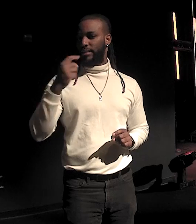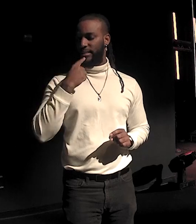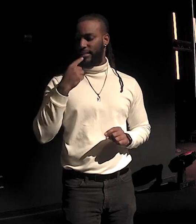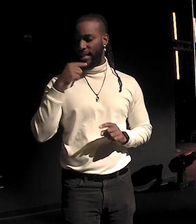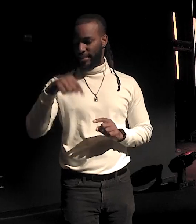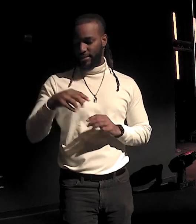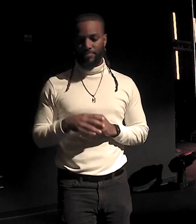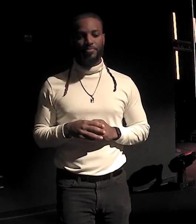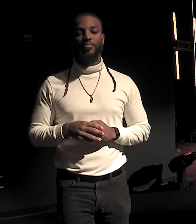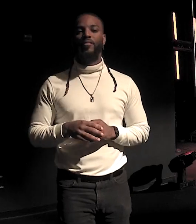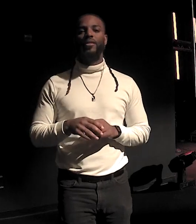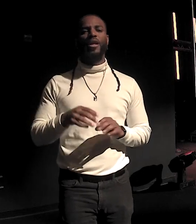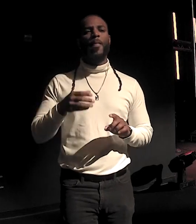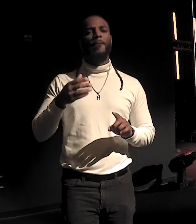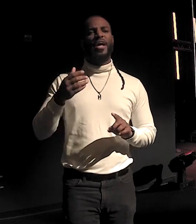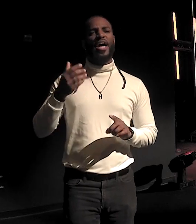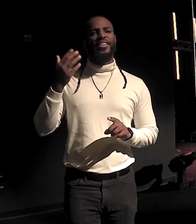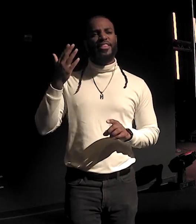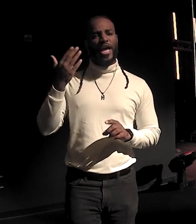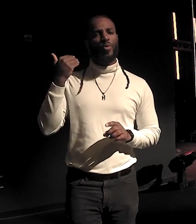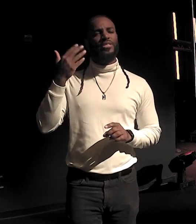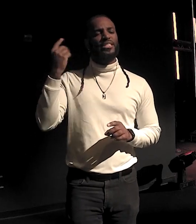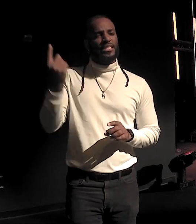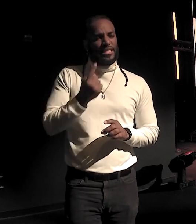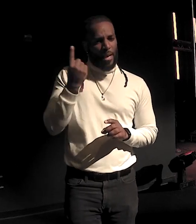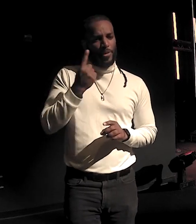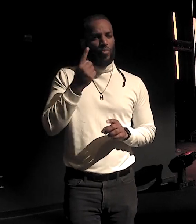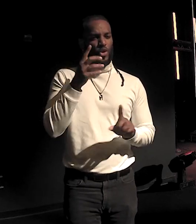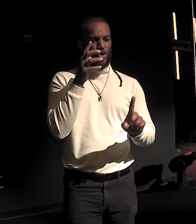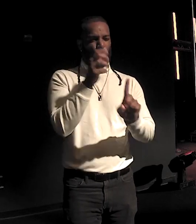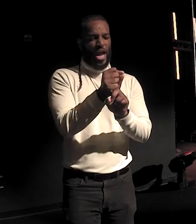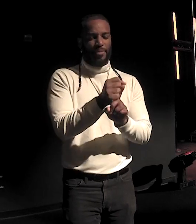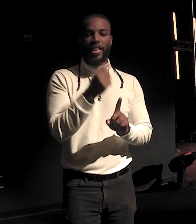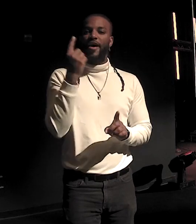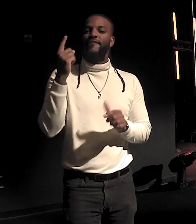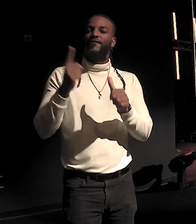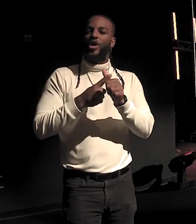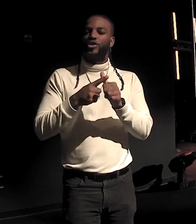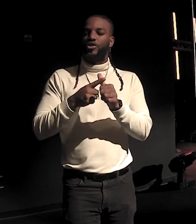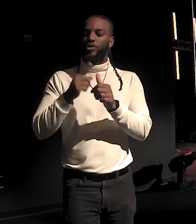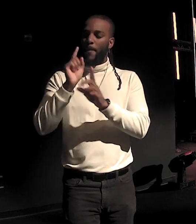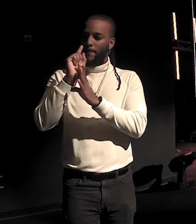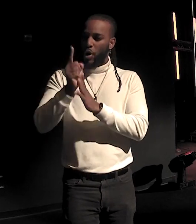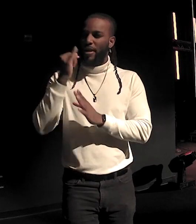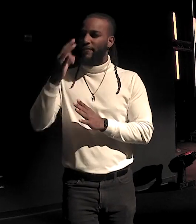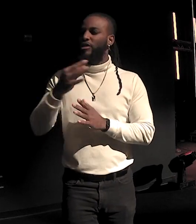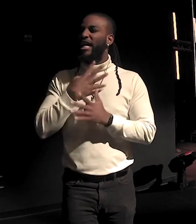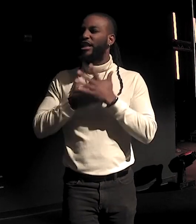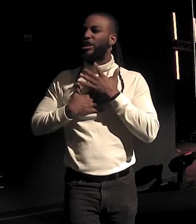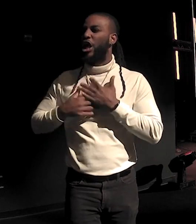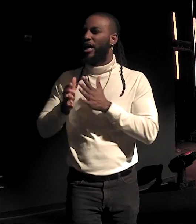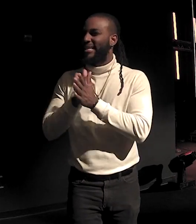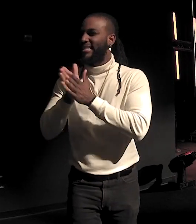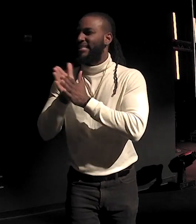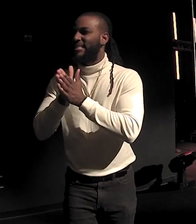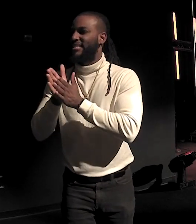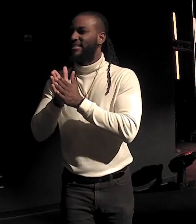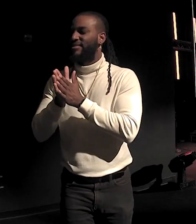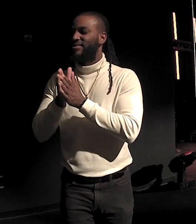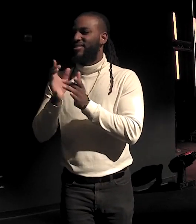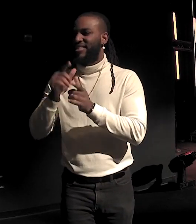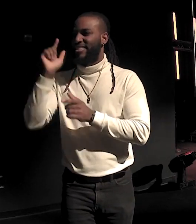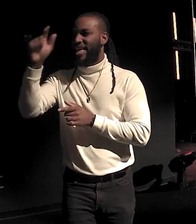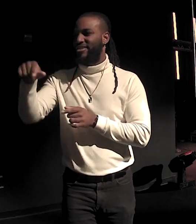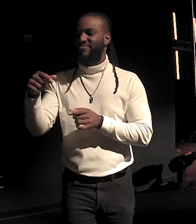brilliant. He says, there was something we grasped in that first moment of longing, which just fades away in